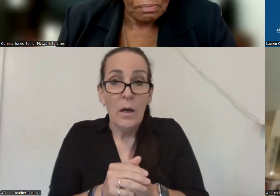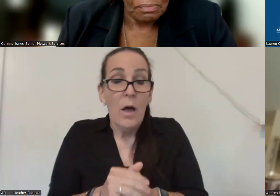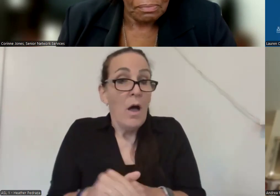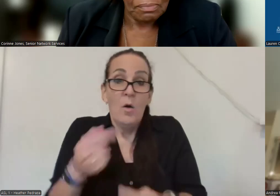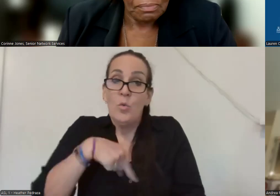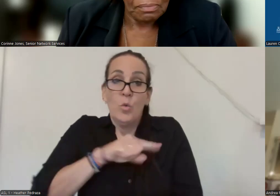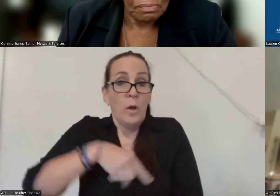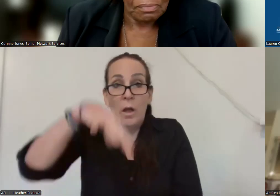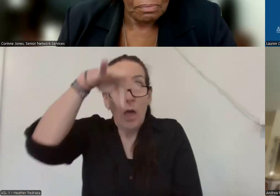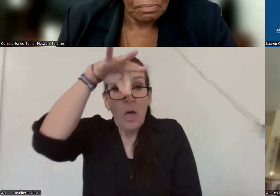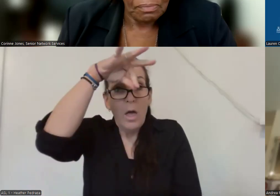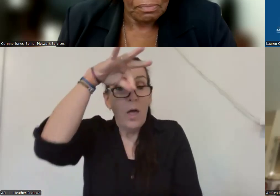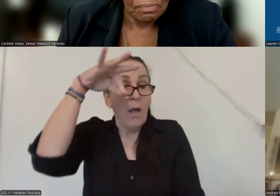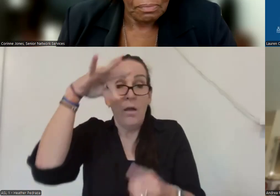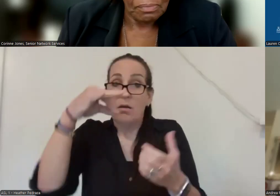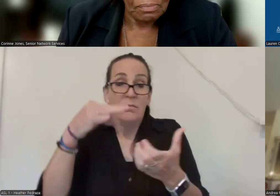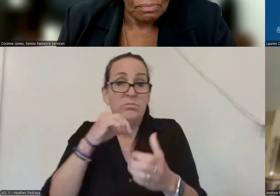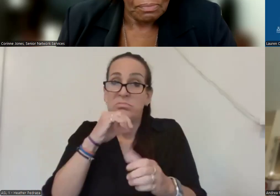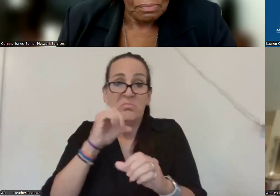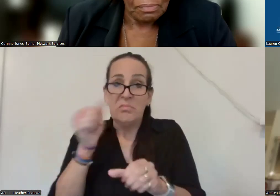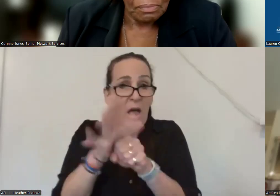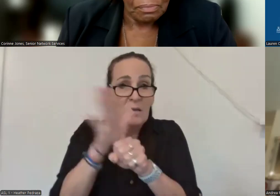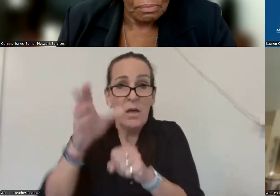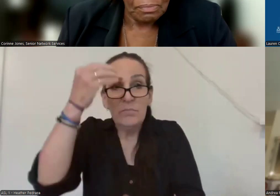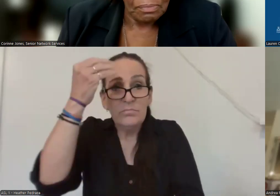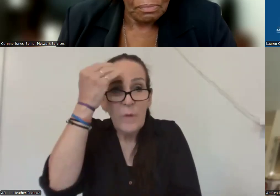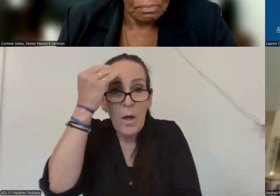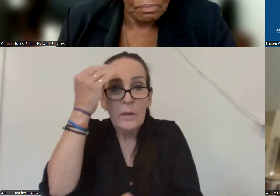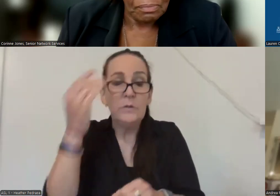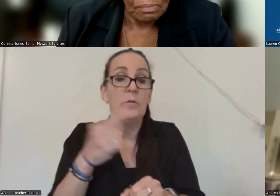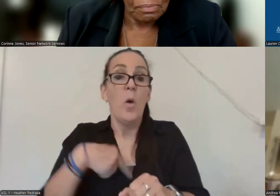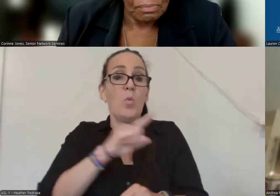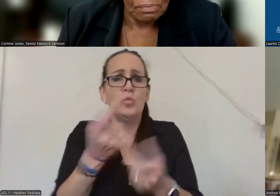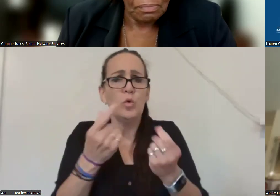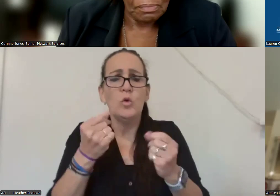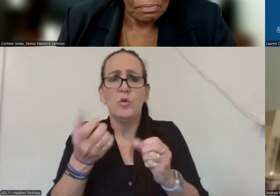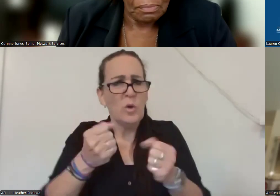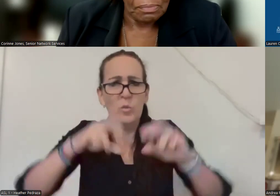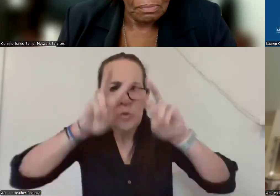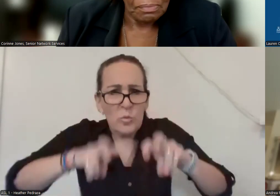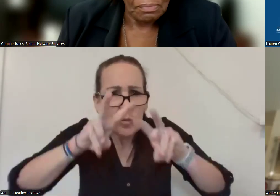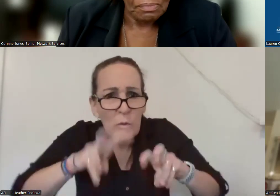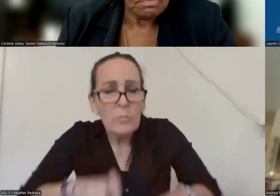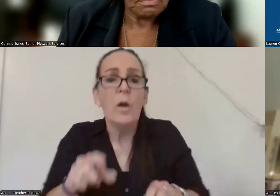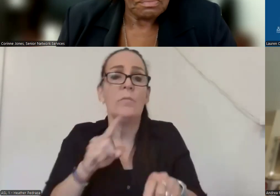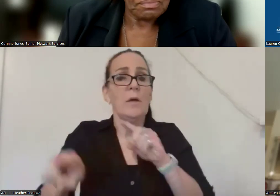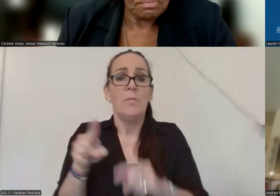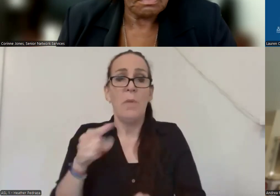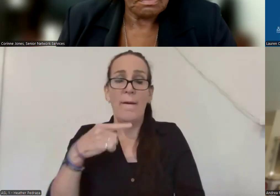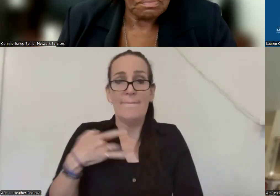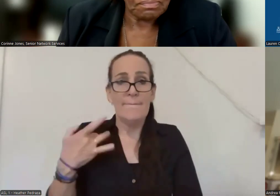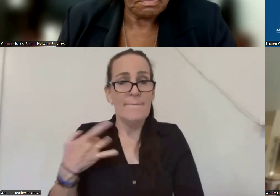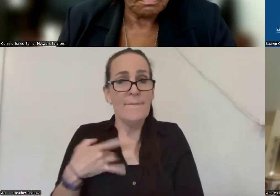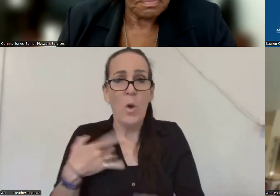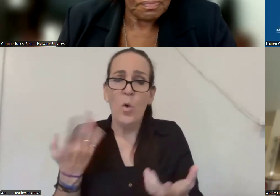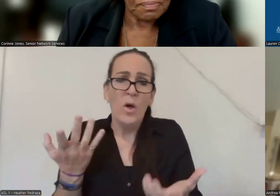and very do a lot of research, and a lot of time we are underutilized. And there is